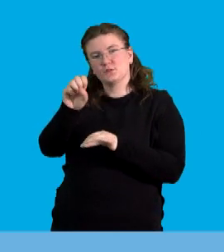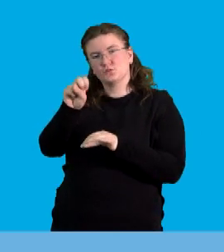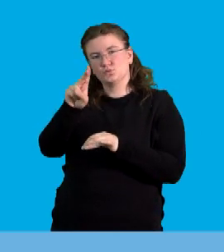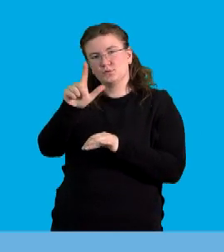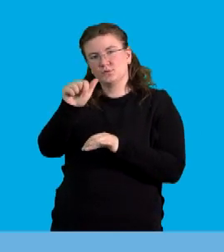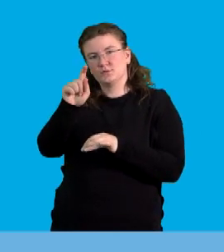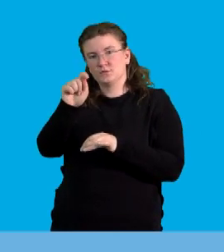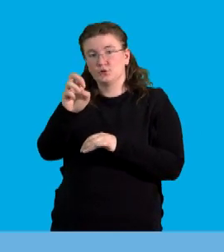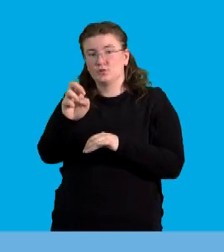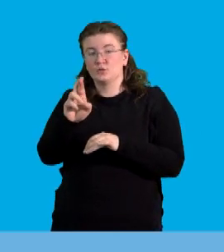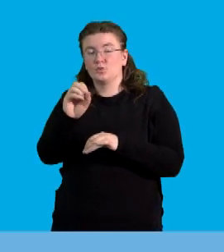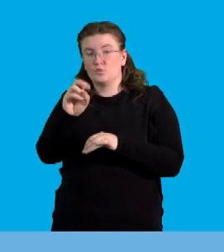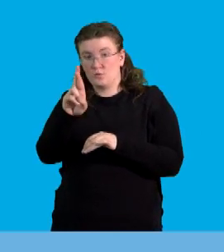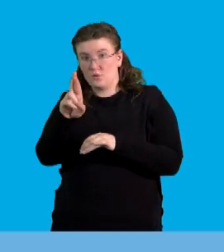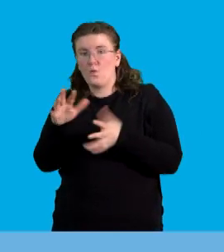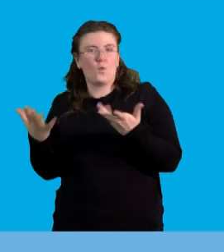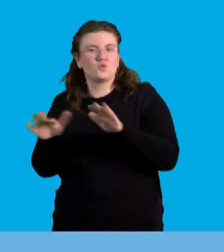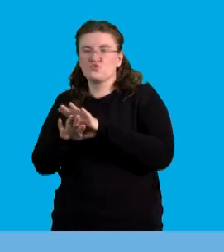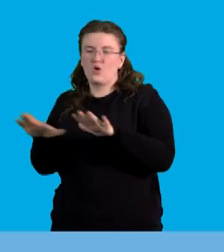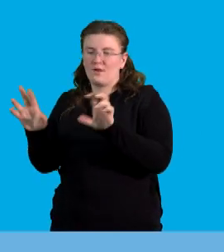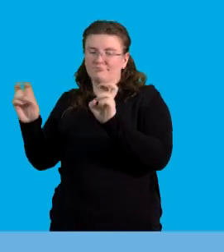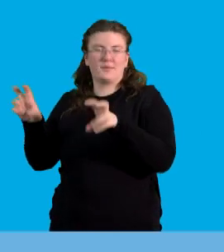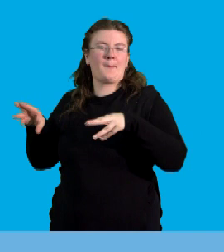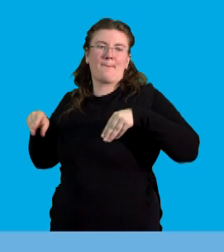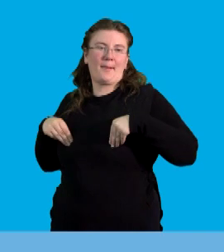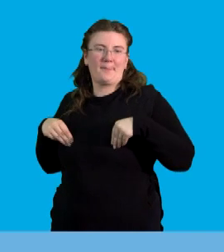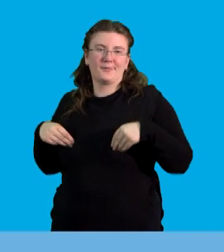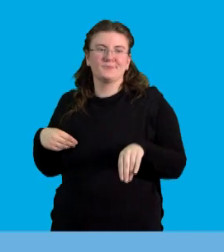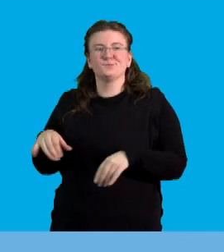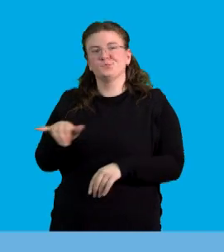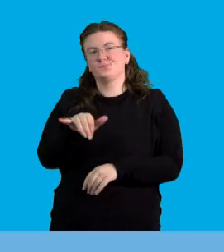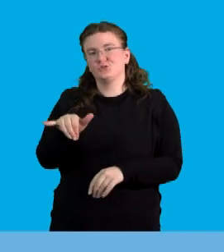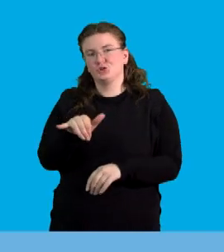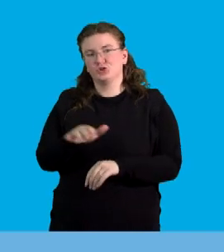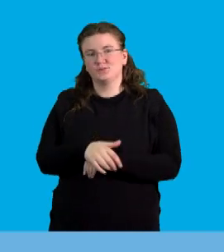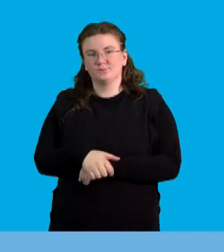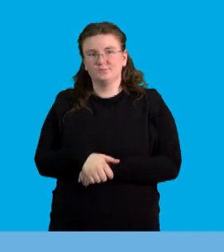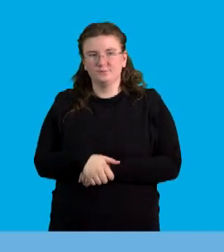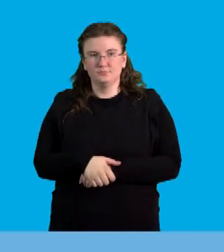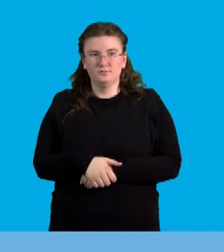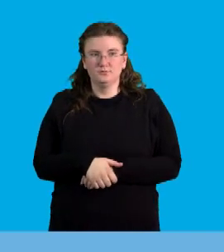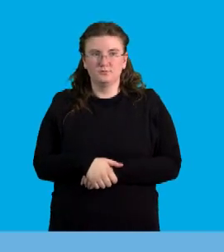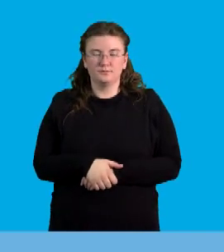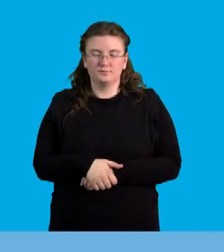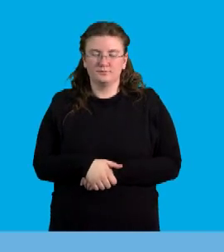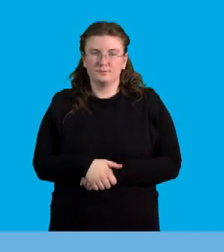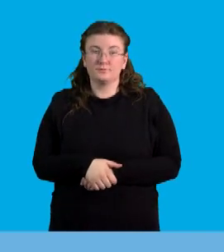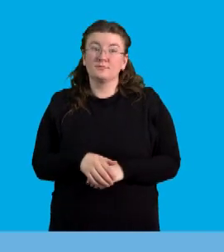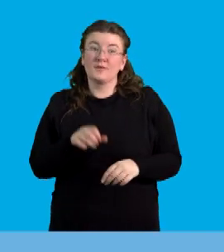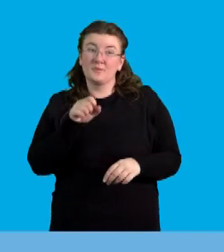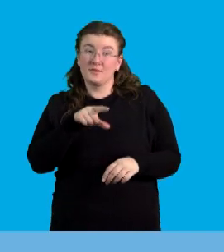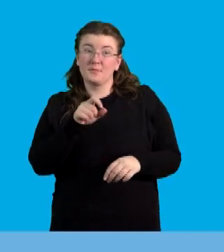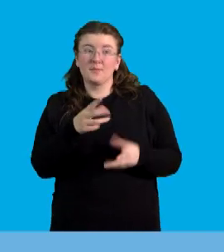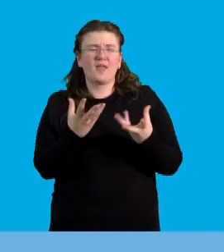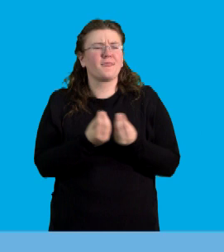electricity? So what type of materials are normally insulators or non-conductors of electricity? So those